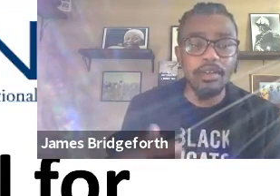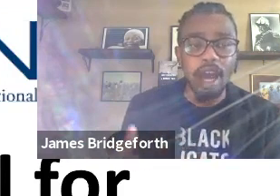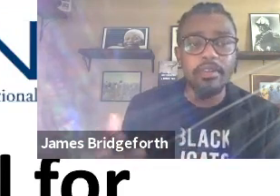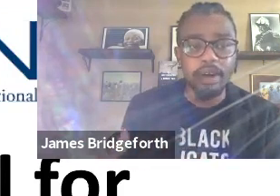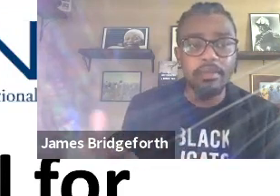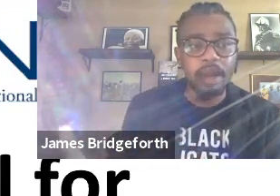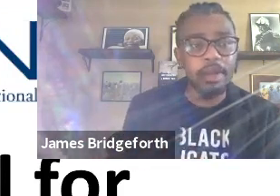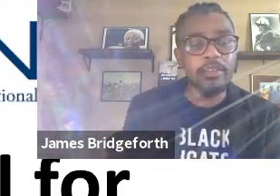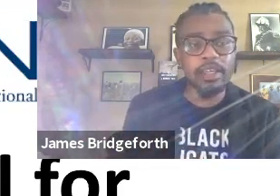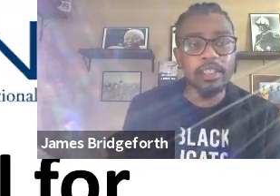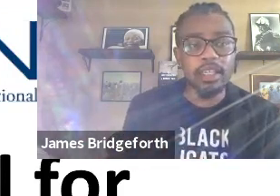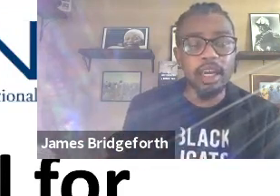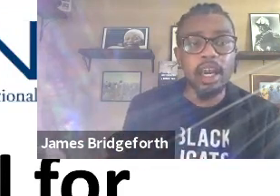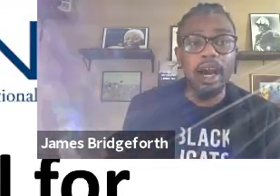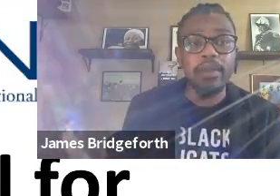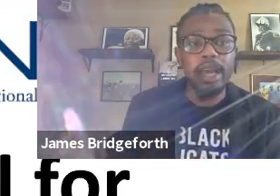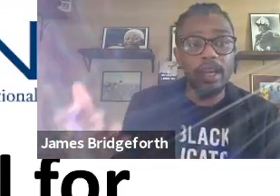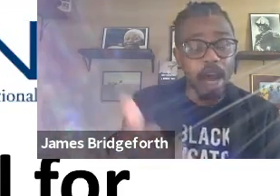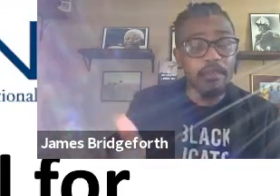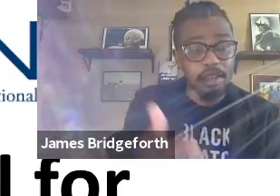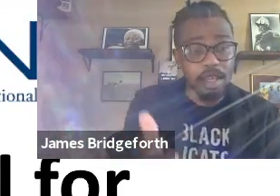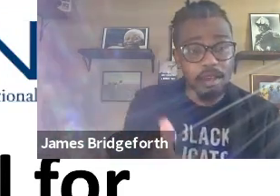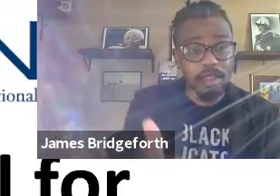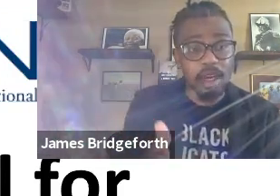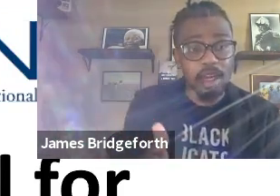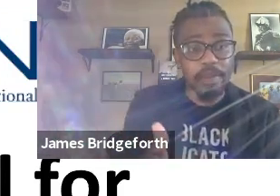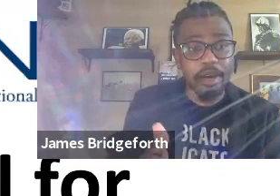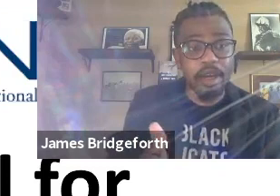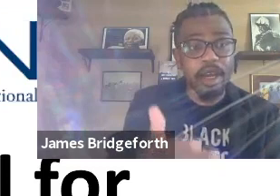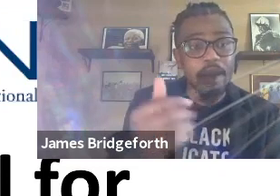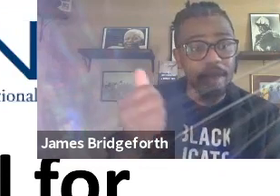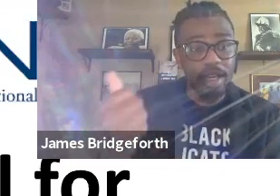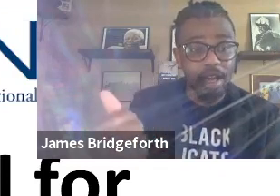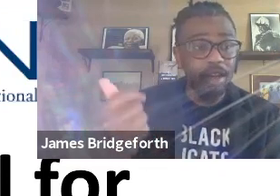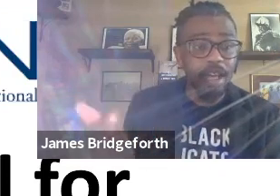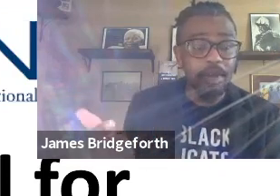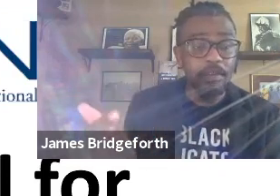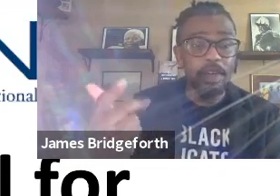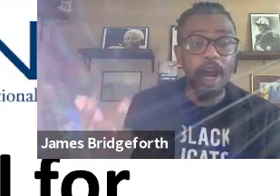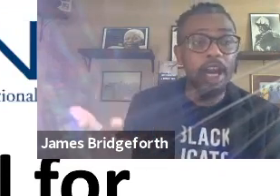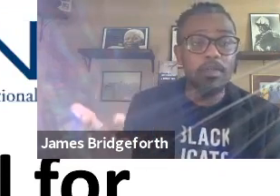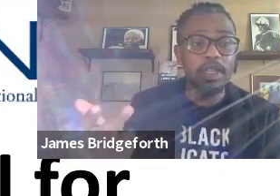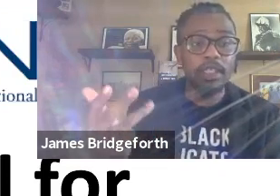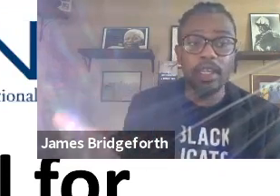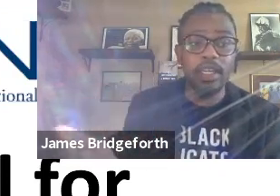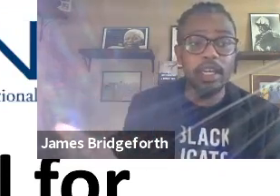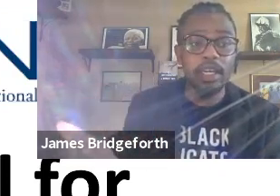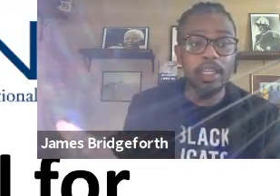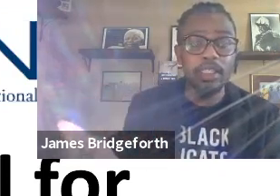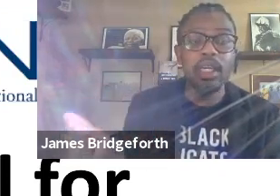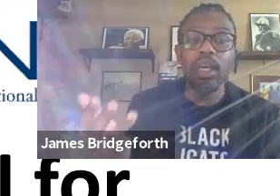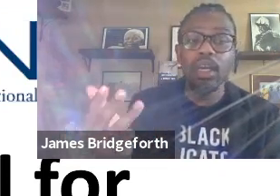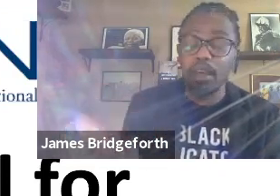can also happen from non-Black faculty. And a lot of these things that we're talking about, again, caring, keeping it real, high expectations and